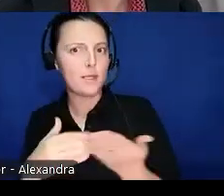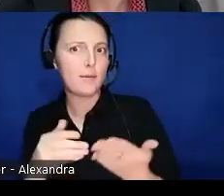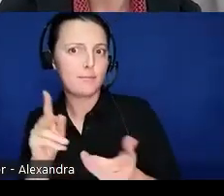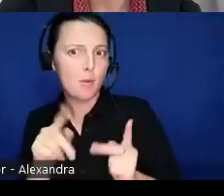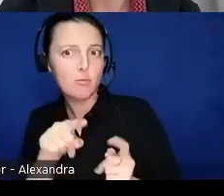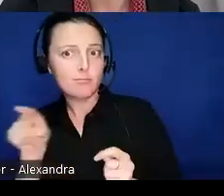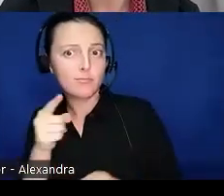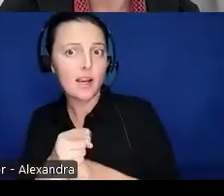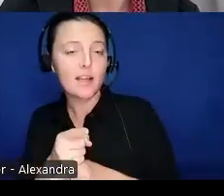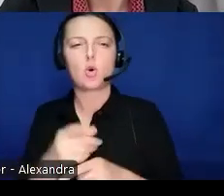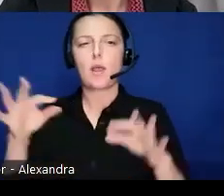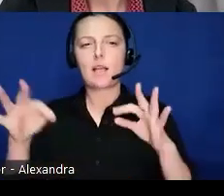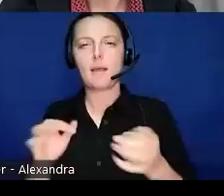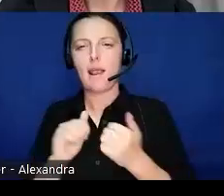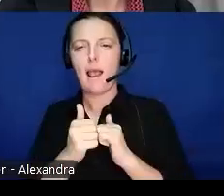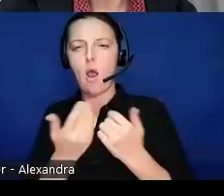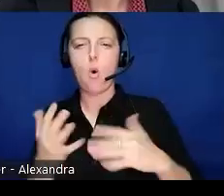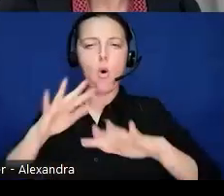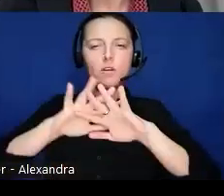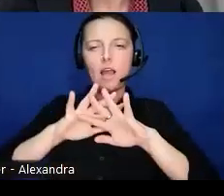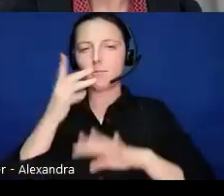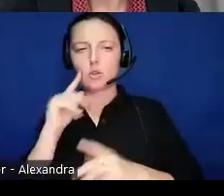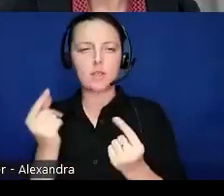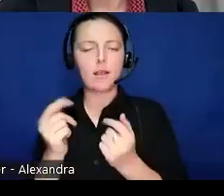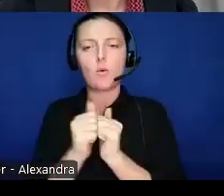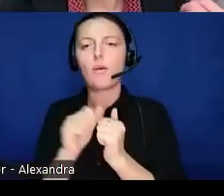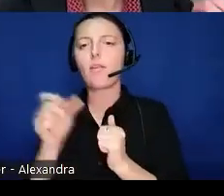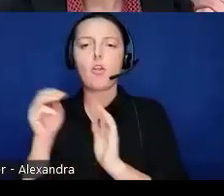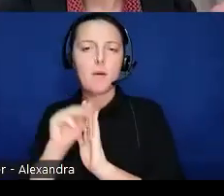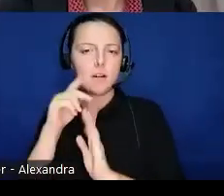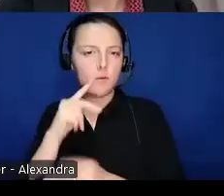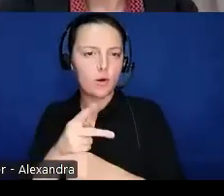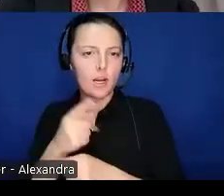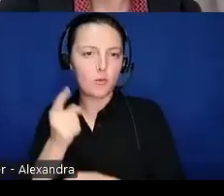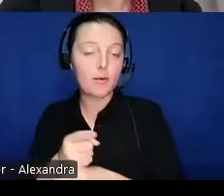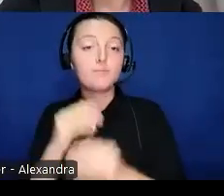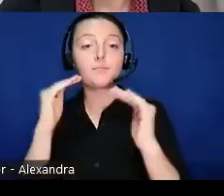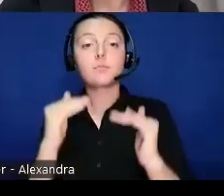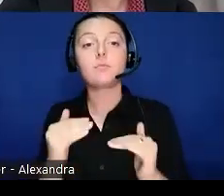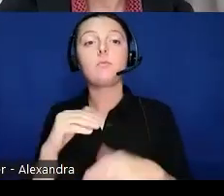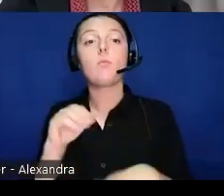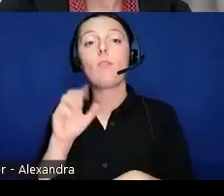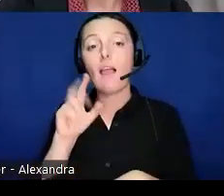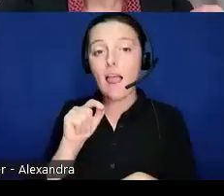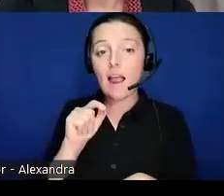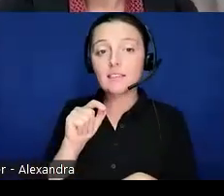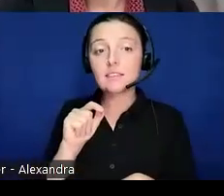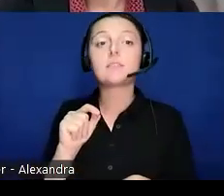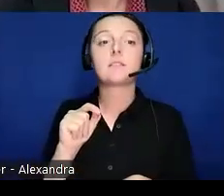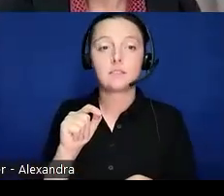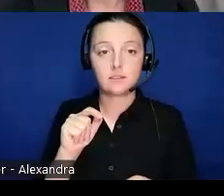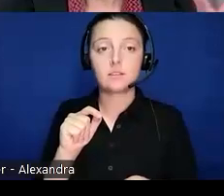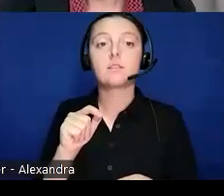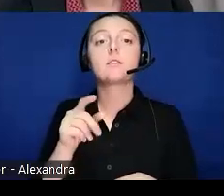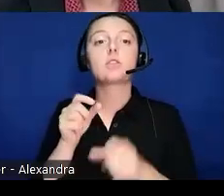with existing models of care, all of these different models, street psychiatry, ACT or assertive community treatment, and outreach and